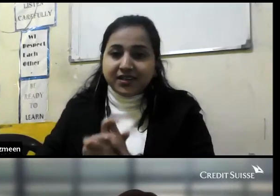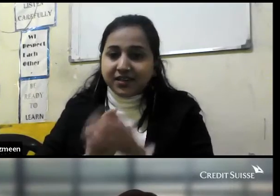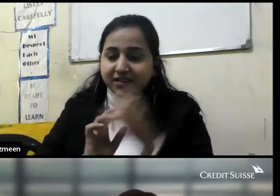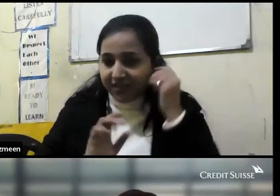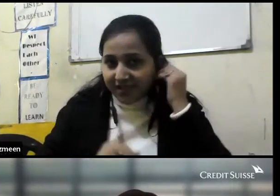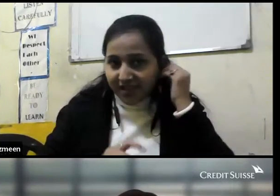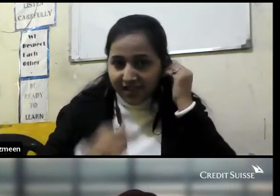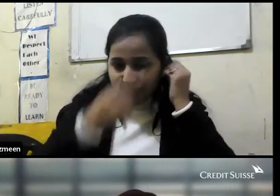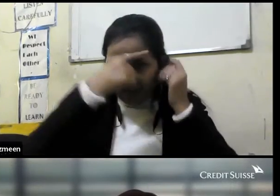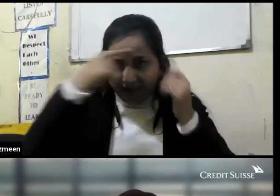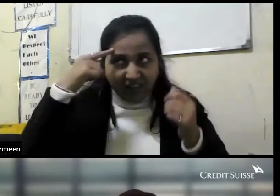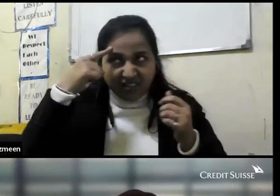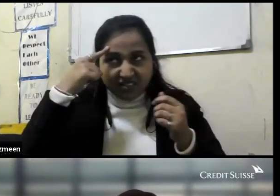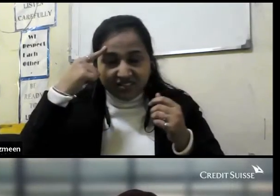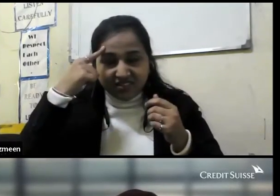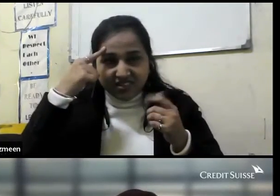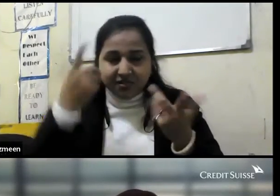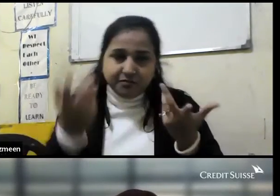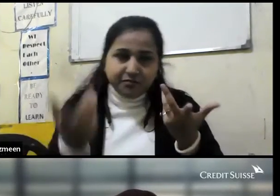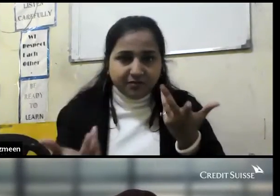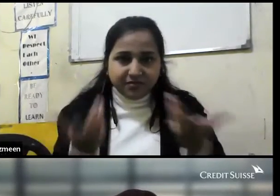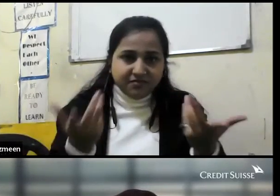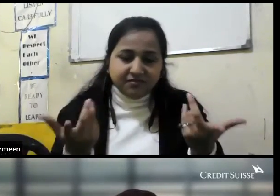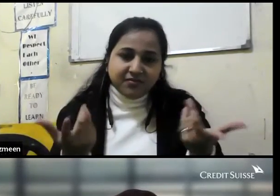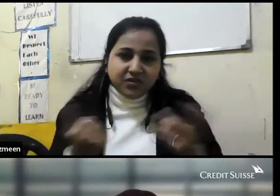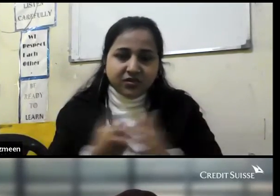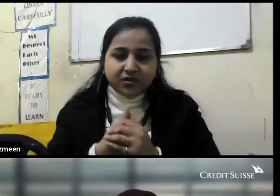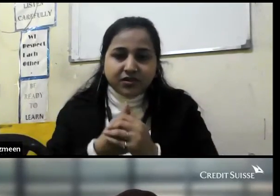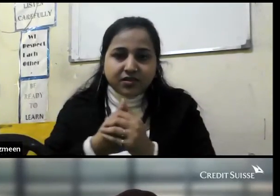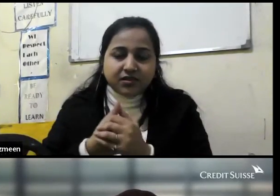destiny. Having said this,